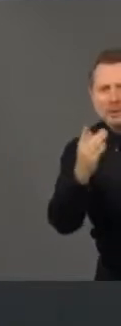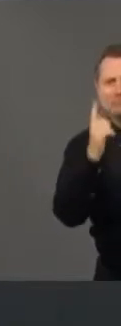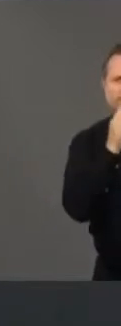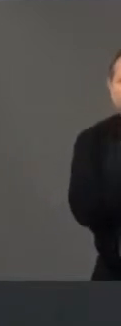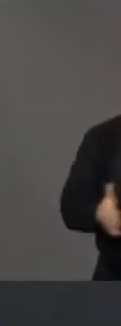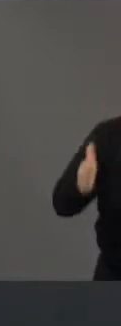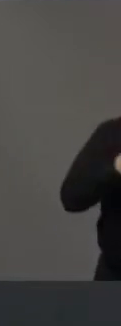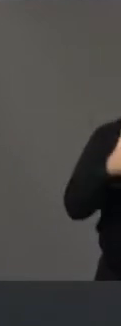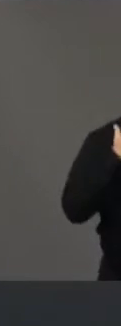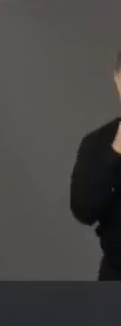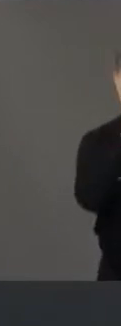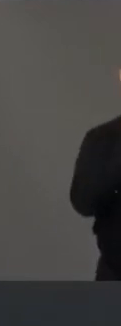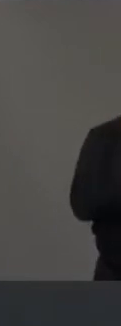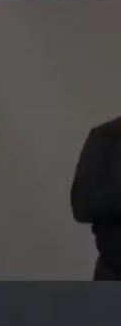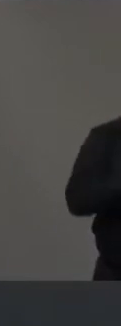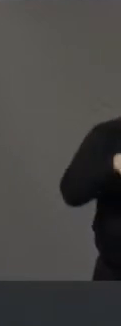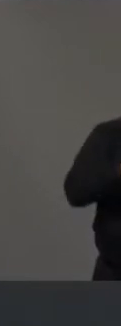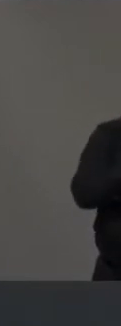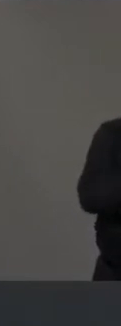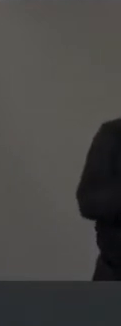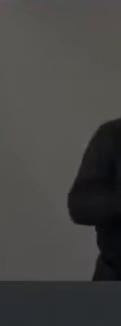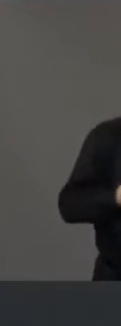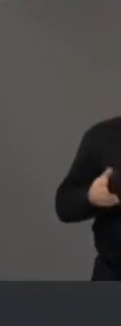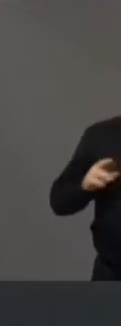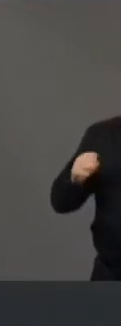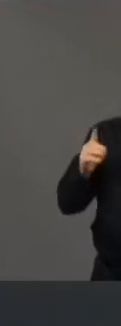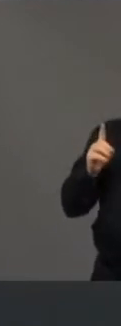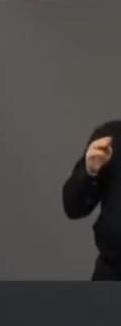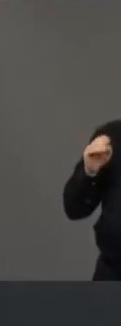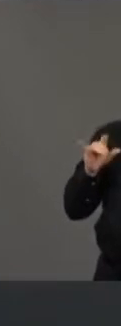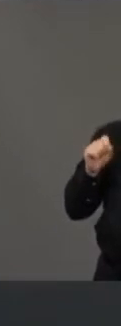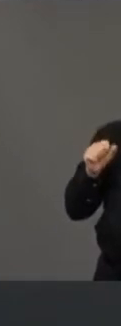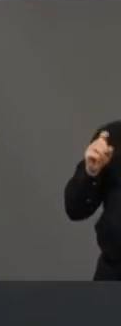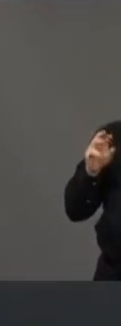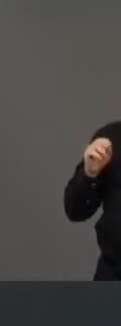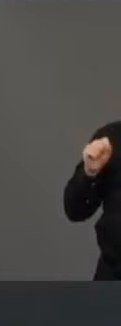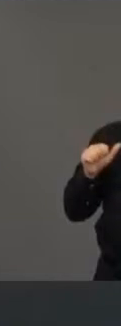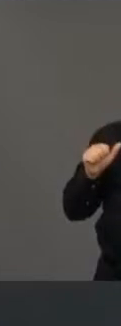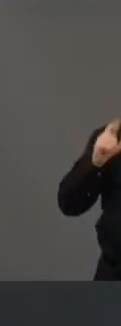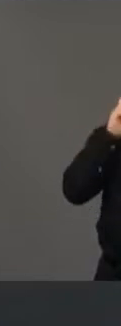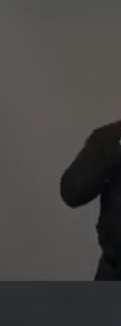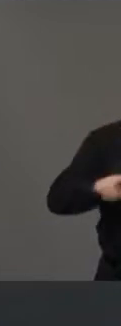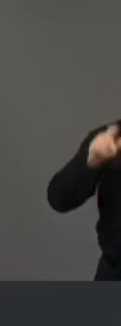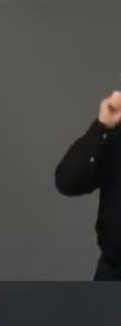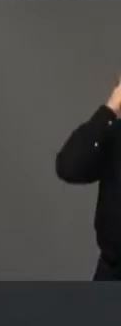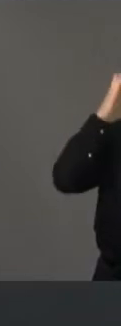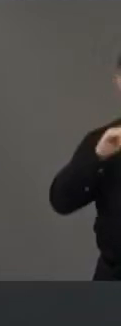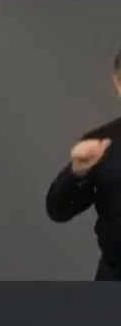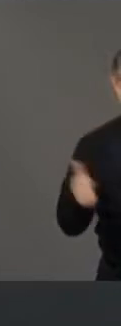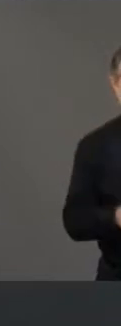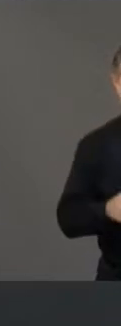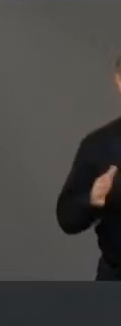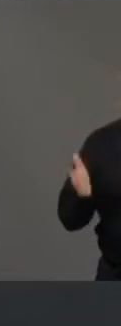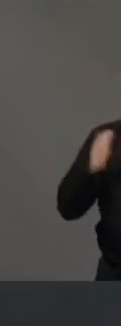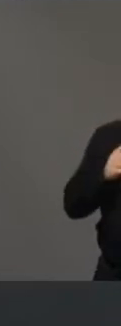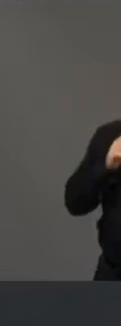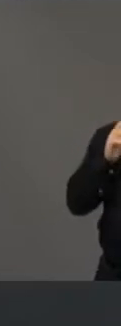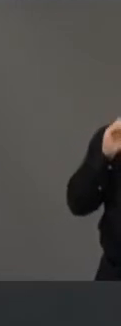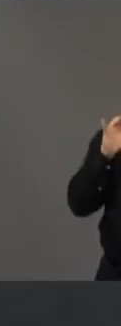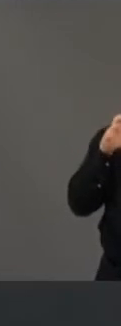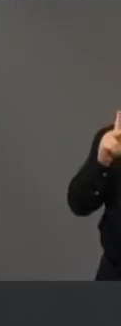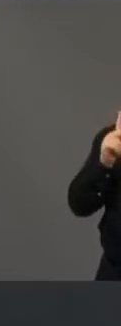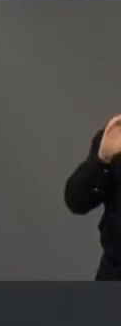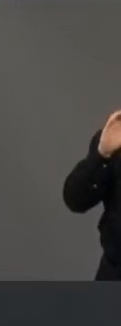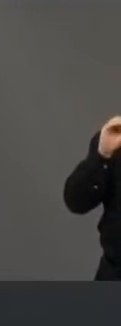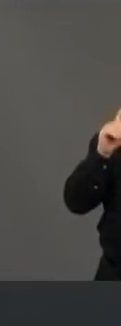about that today. To my right, Melissa DeRosa, Secretary to the Governor. To her right, Rick Cotton, who is the head of